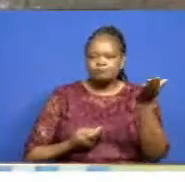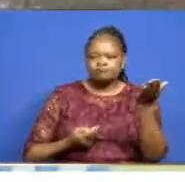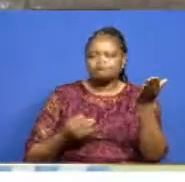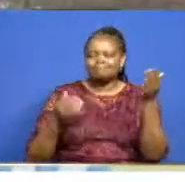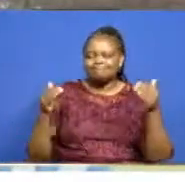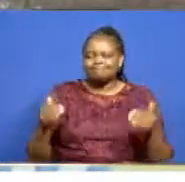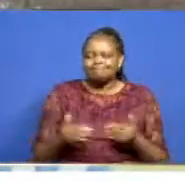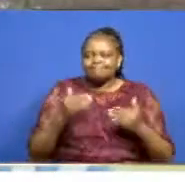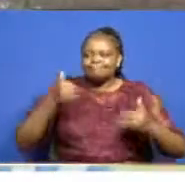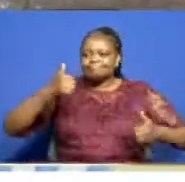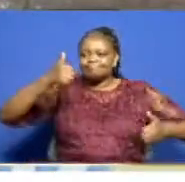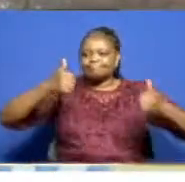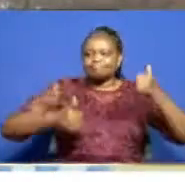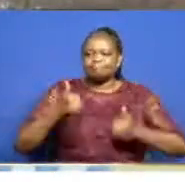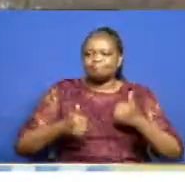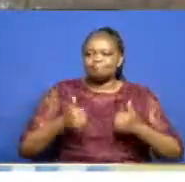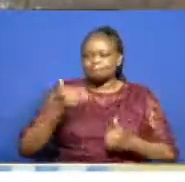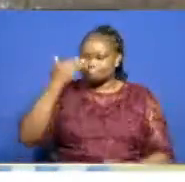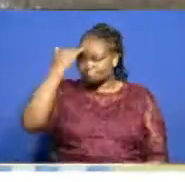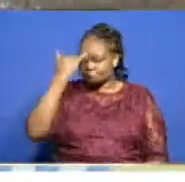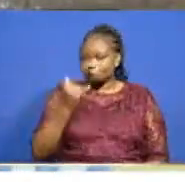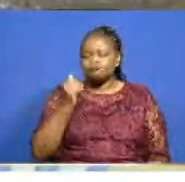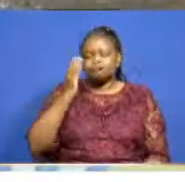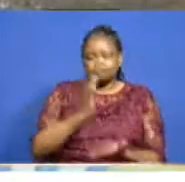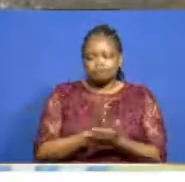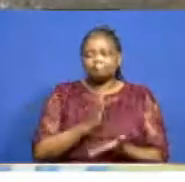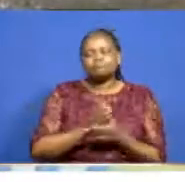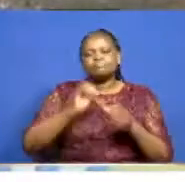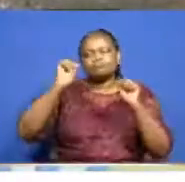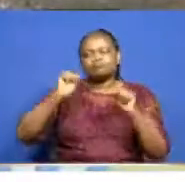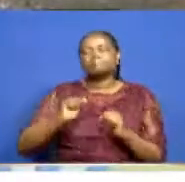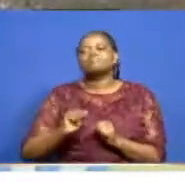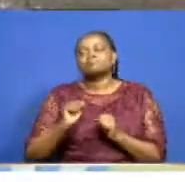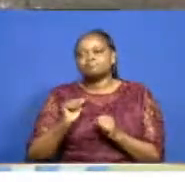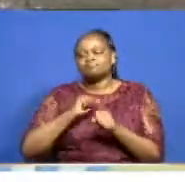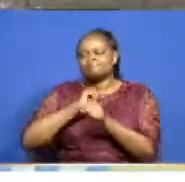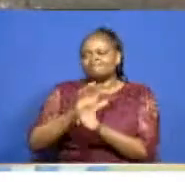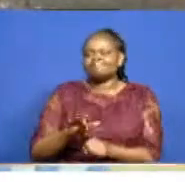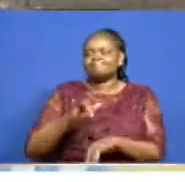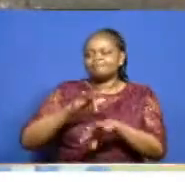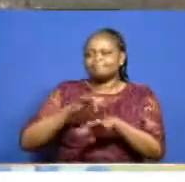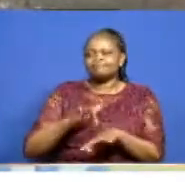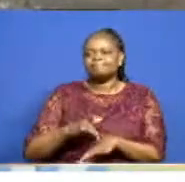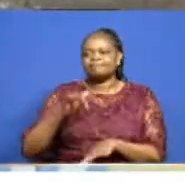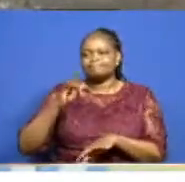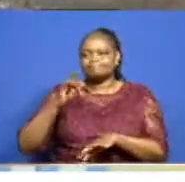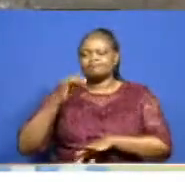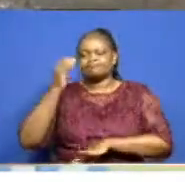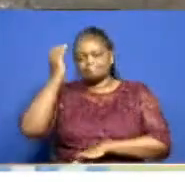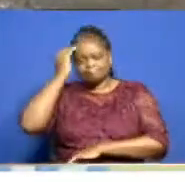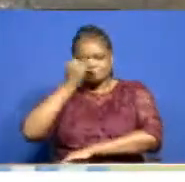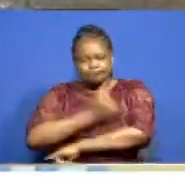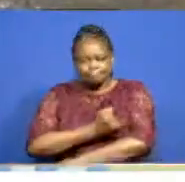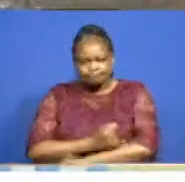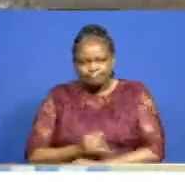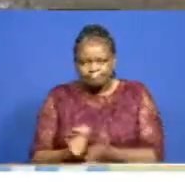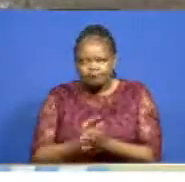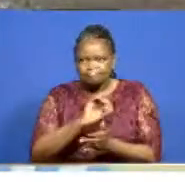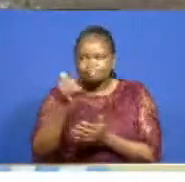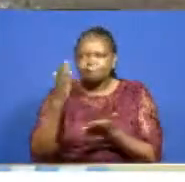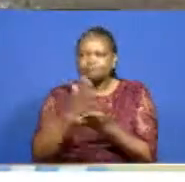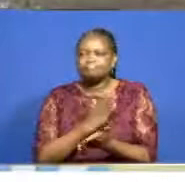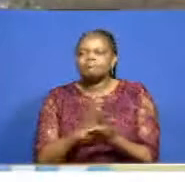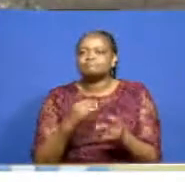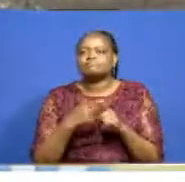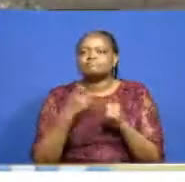are we talking about? Because yes, we agree the COVID-19 pandemic has affected learning institutions and other sectors, but then now that